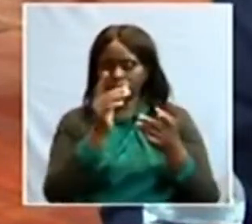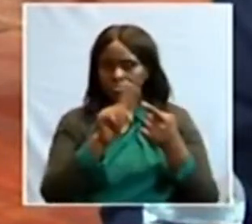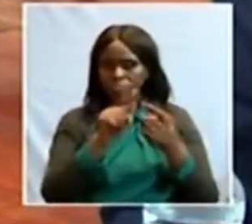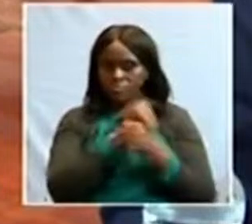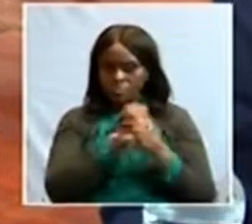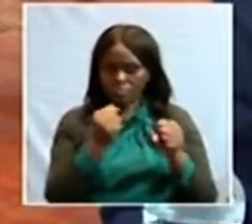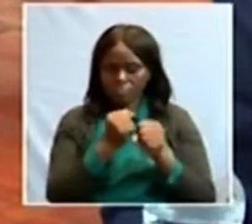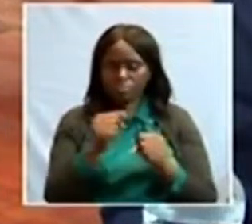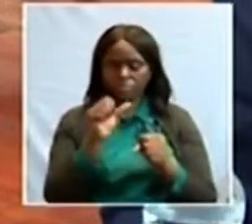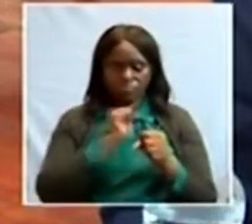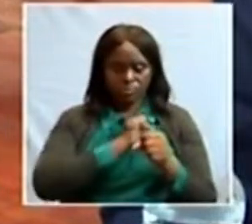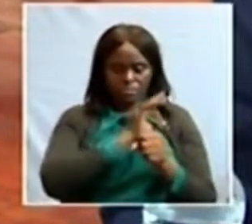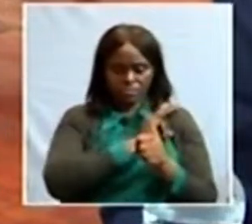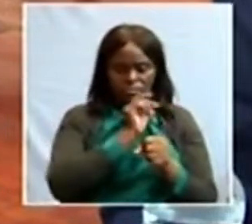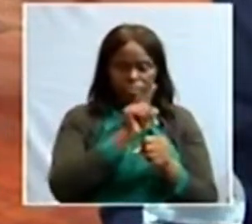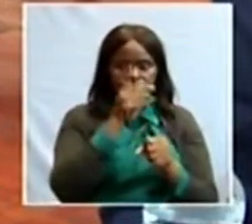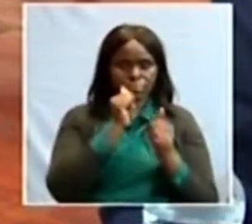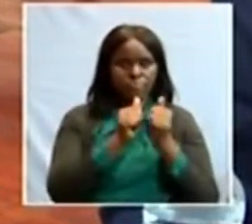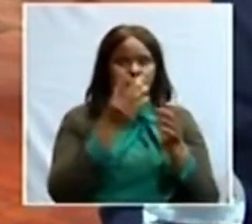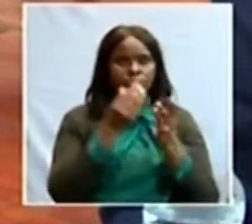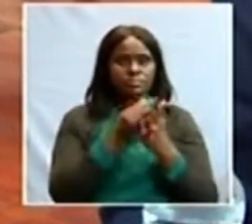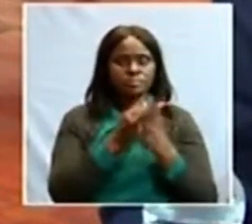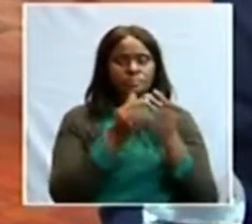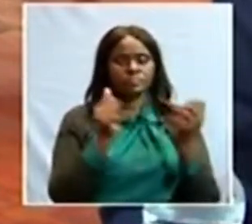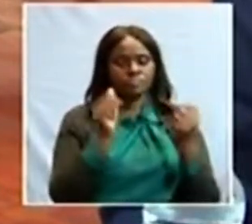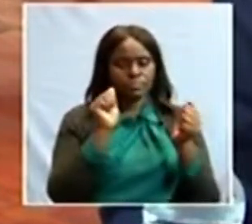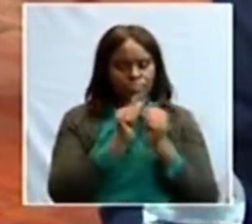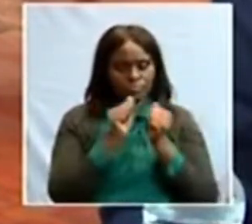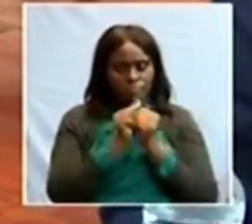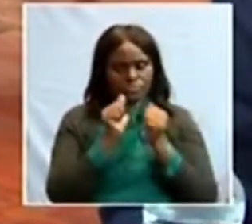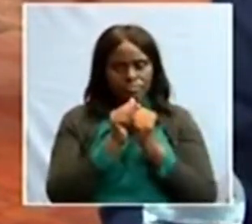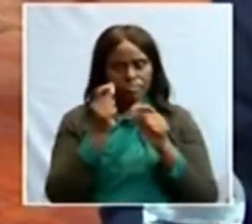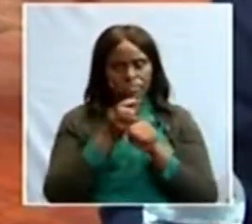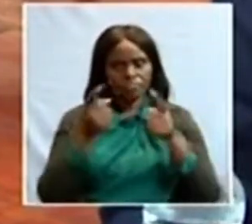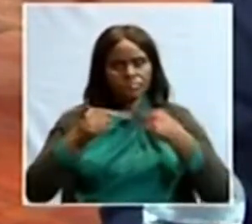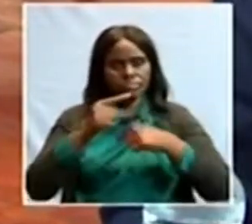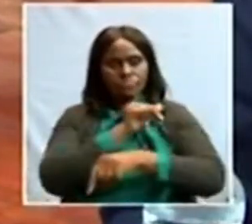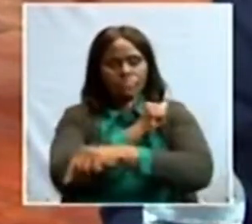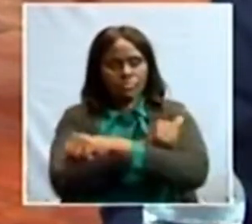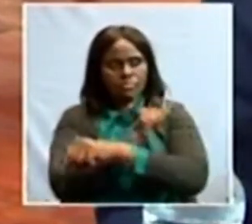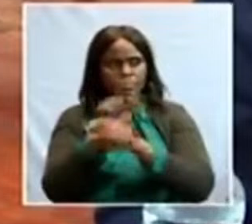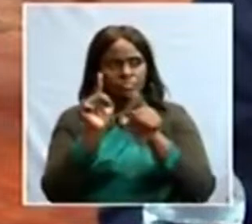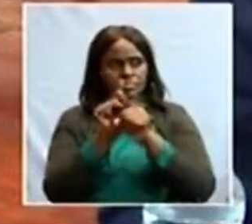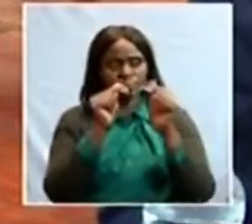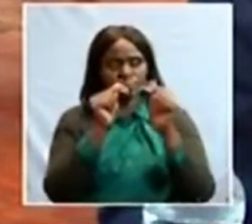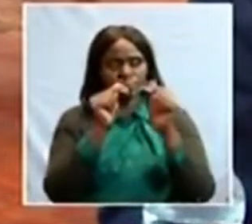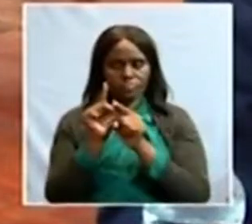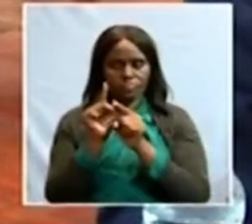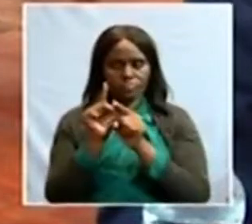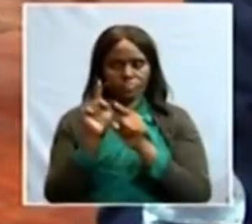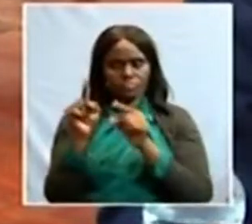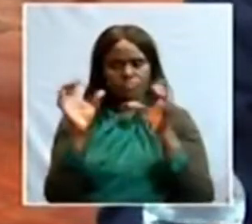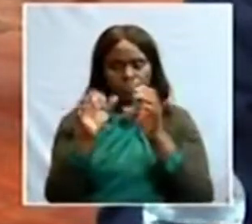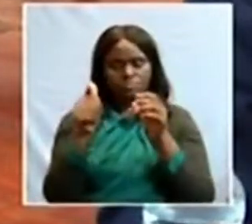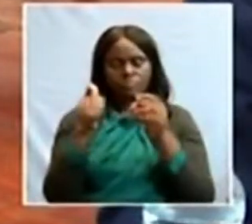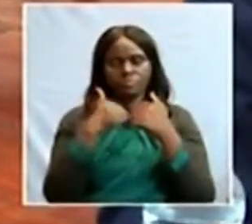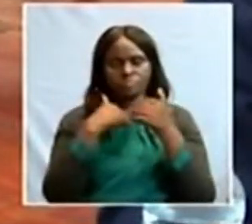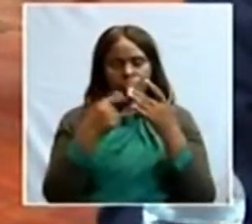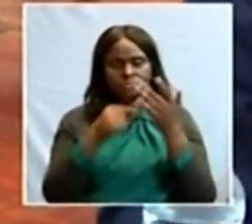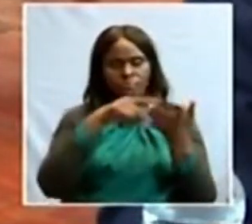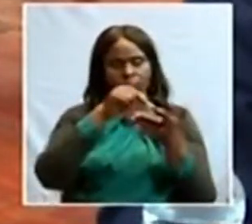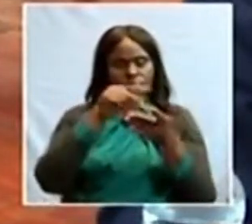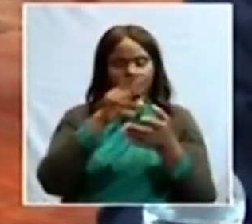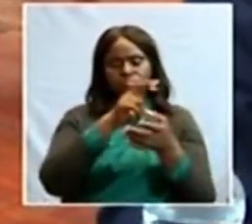settle staff obligation was due to financial constraints being faced by the local authority. Action taken. The Council has so far